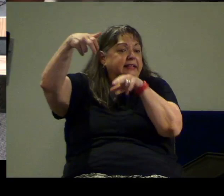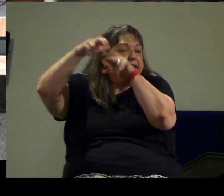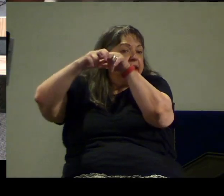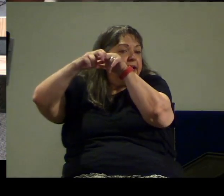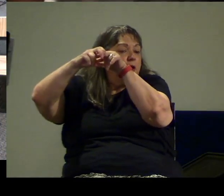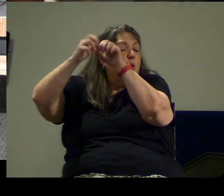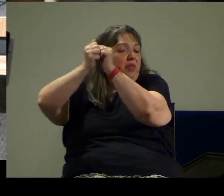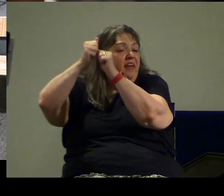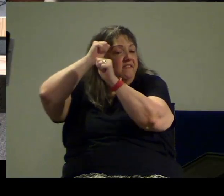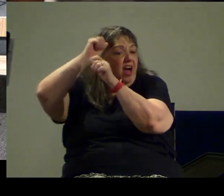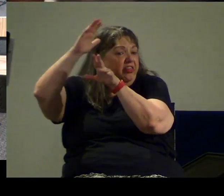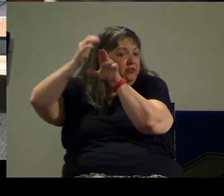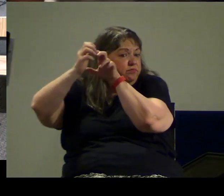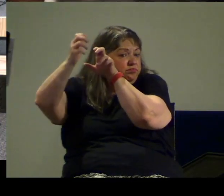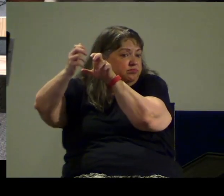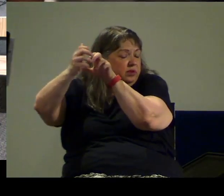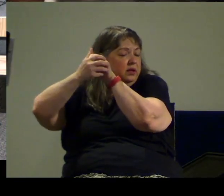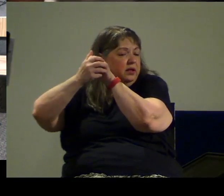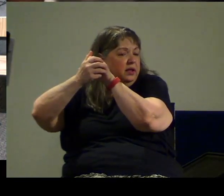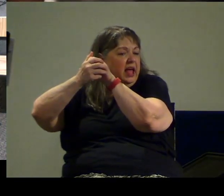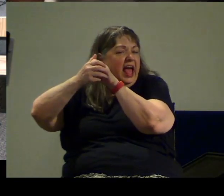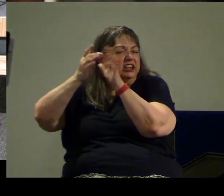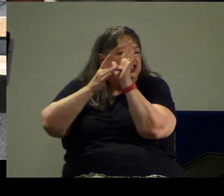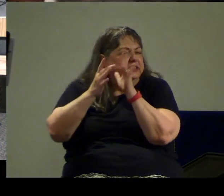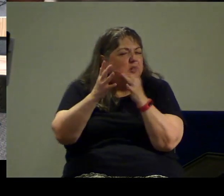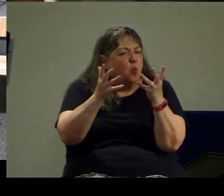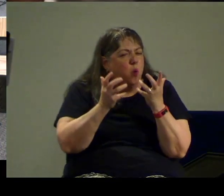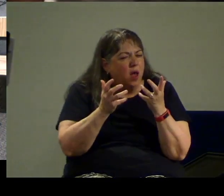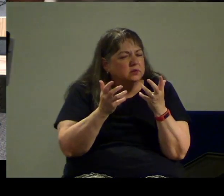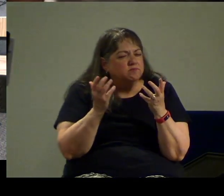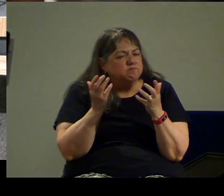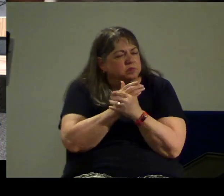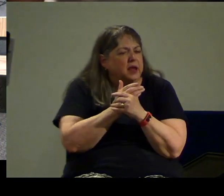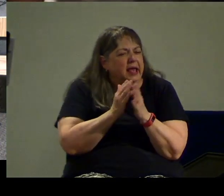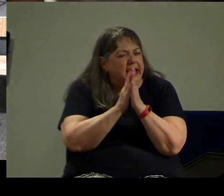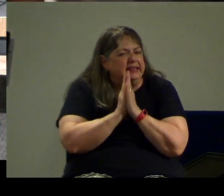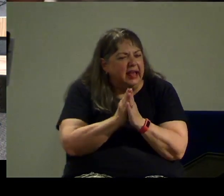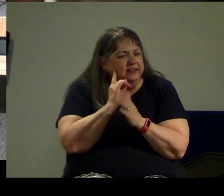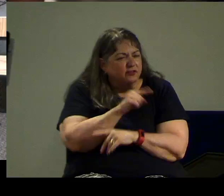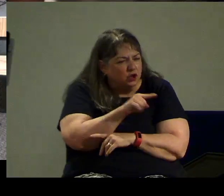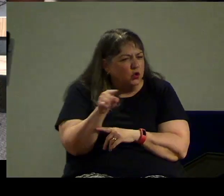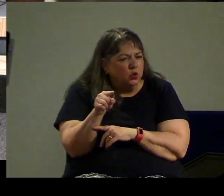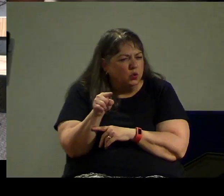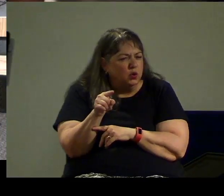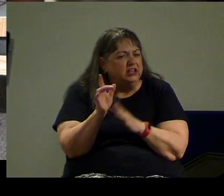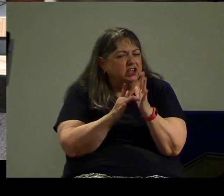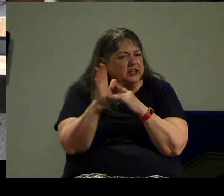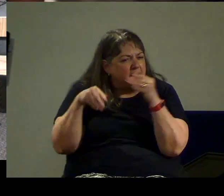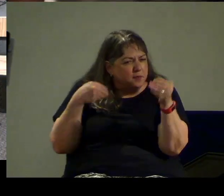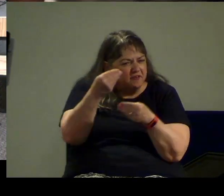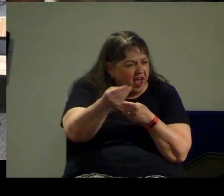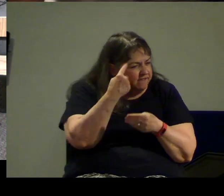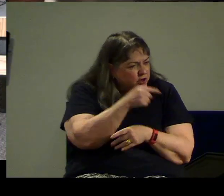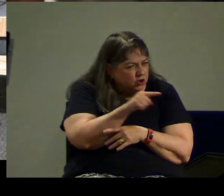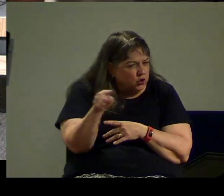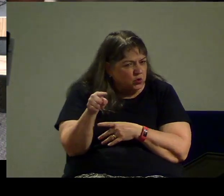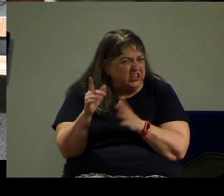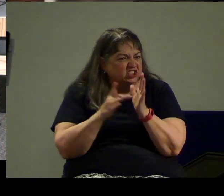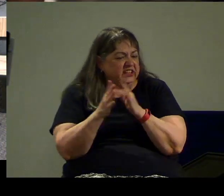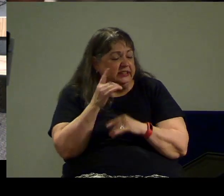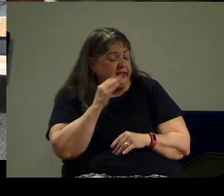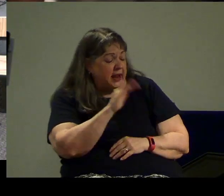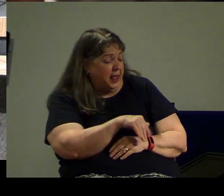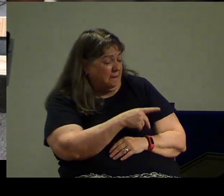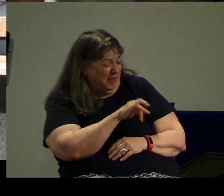Father. Jesus lives to make intercession for you, to provide for you. Jesus says to Peter, Peter, Satan wants